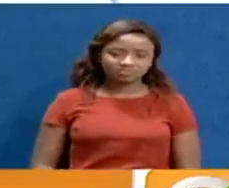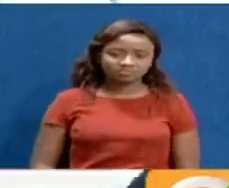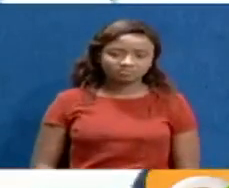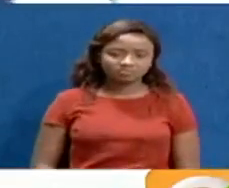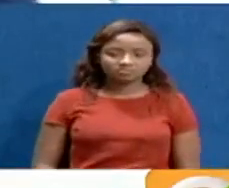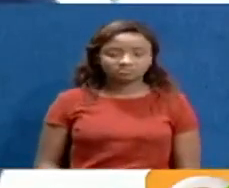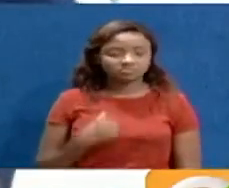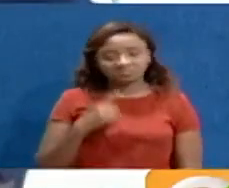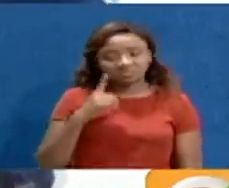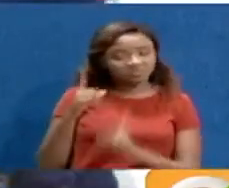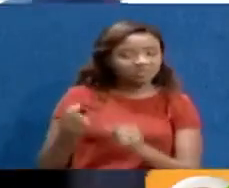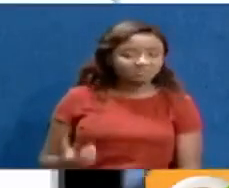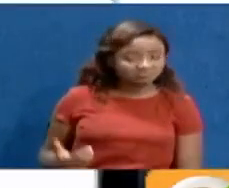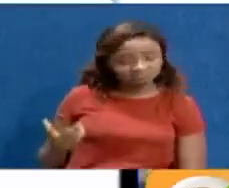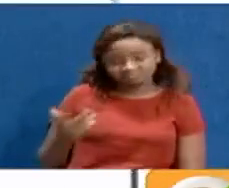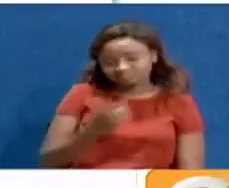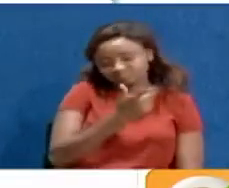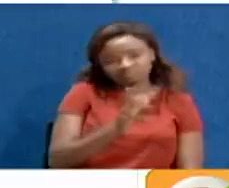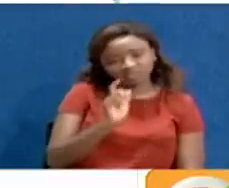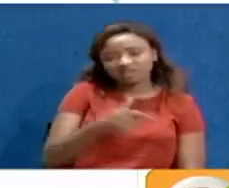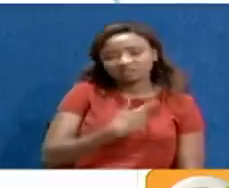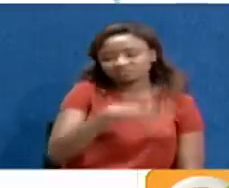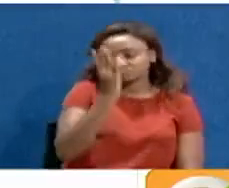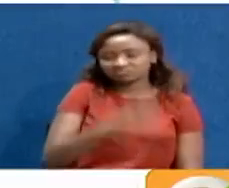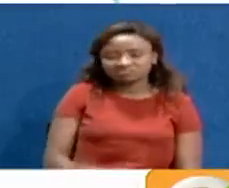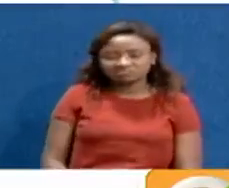So I told our people, those fellows can go to hell.